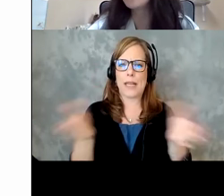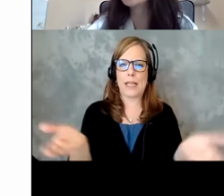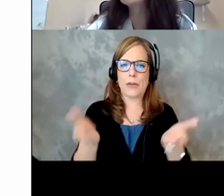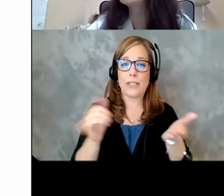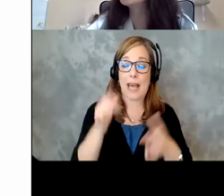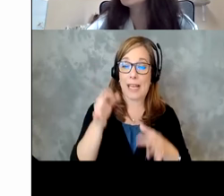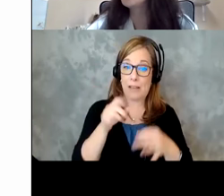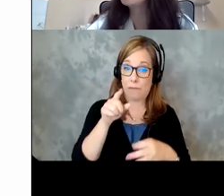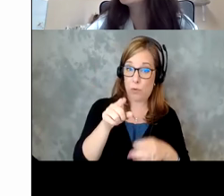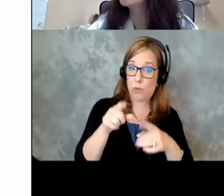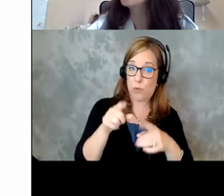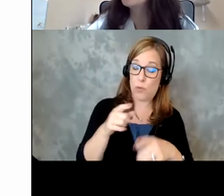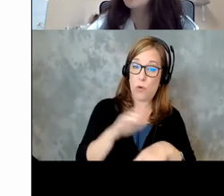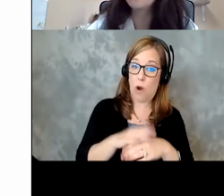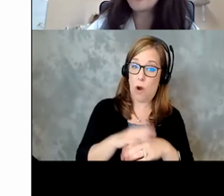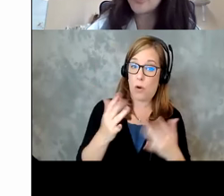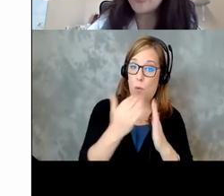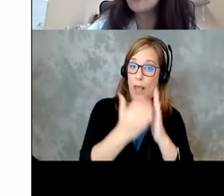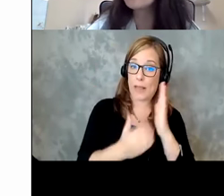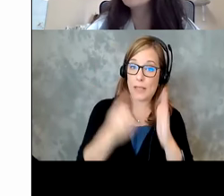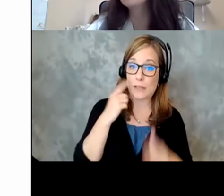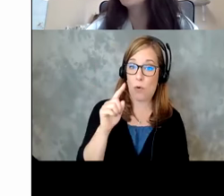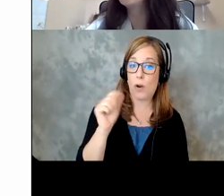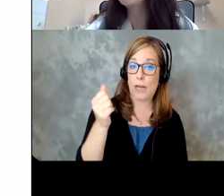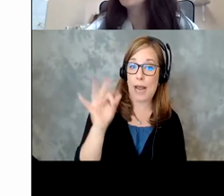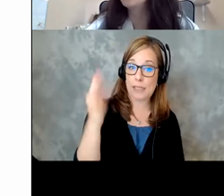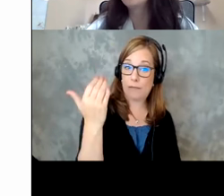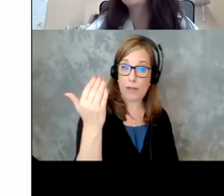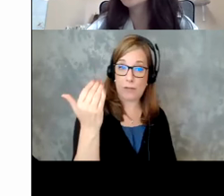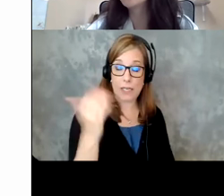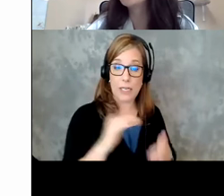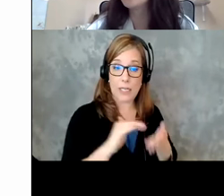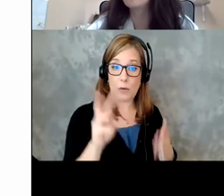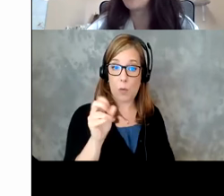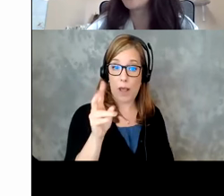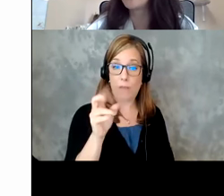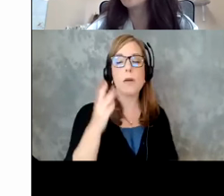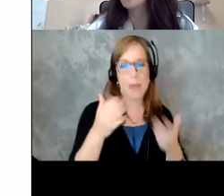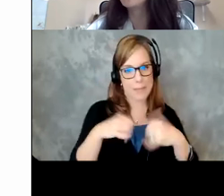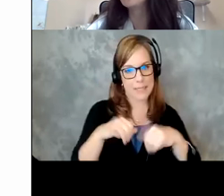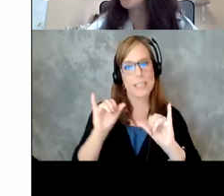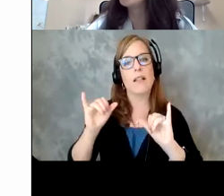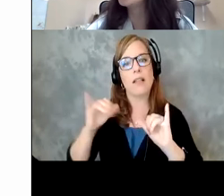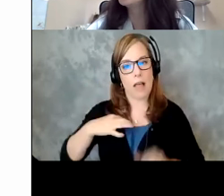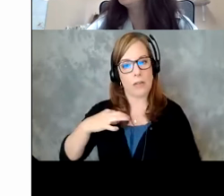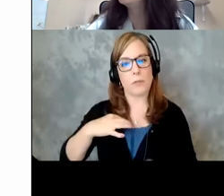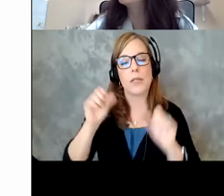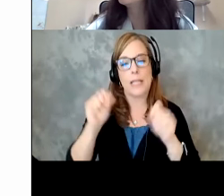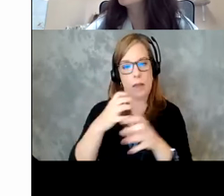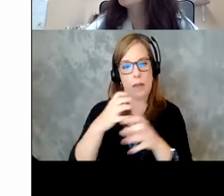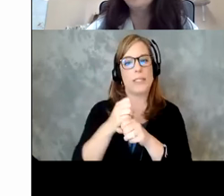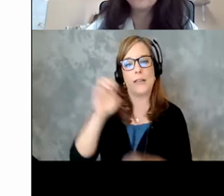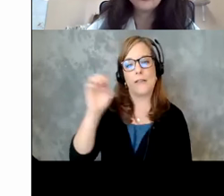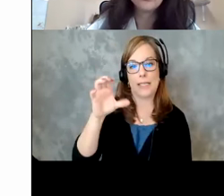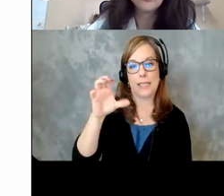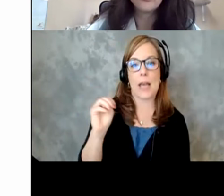list for the 1915C waivers, they can be eligible for and receive ECM while they are on the wait list.